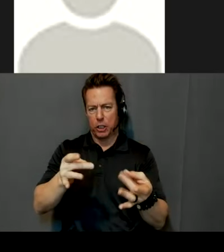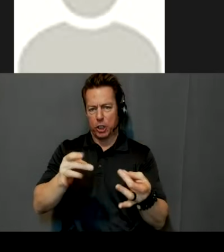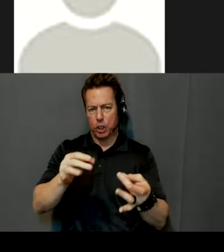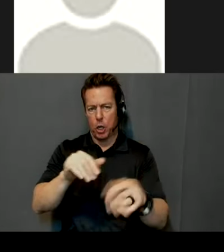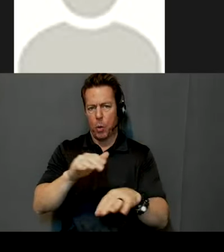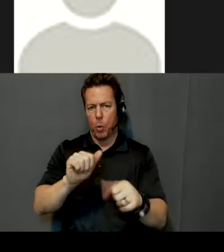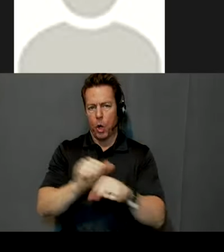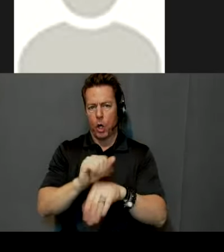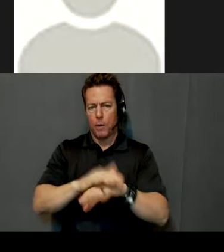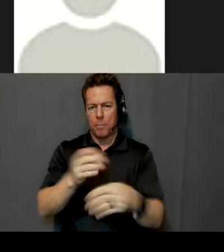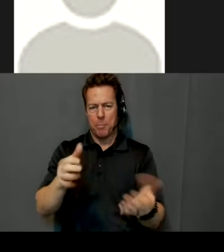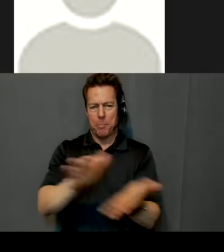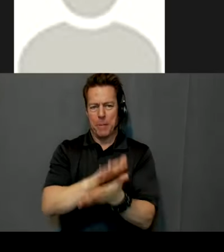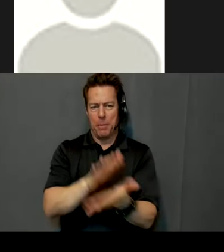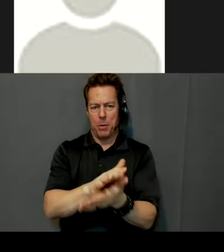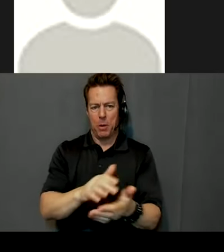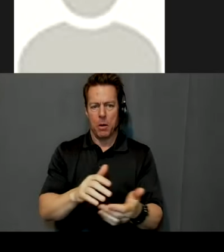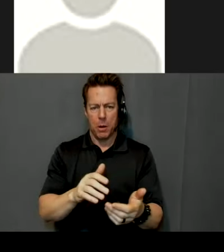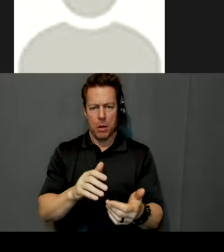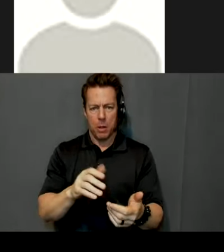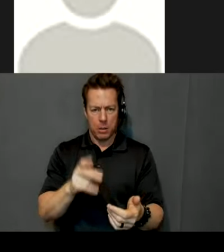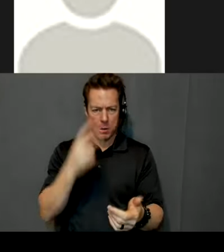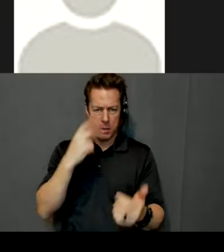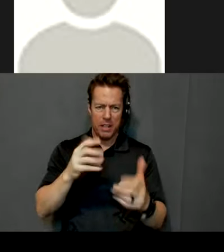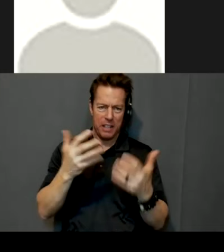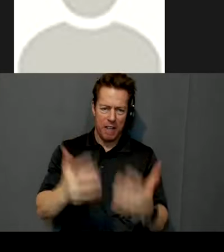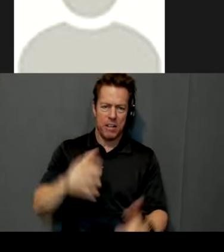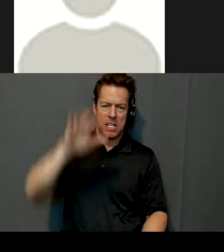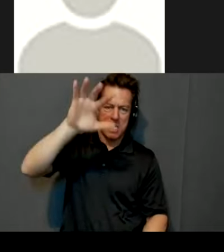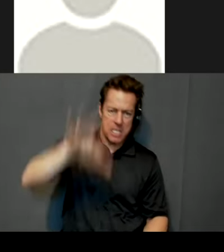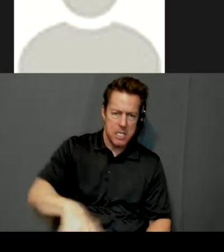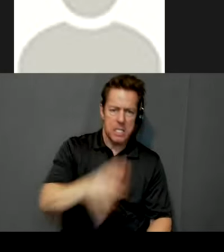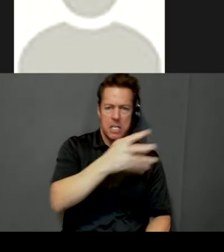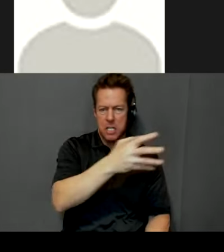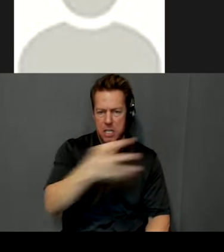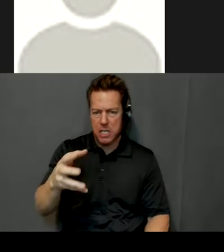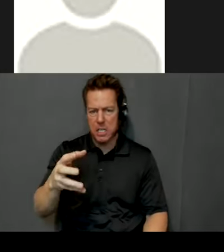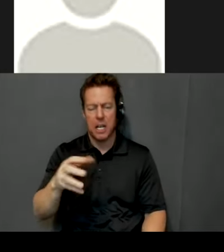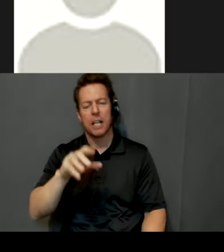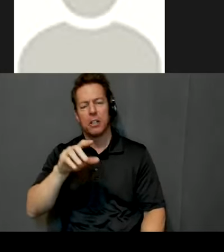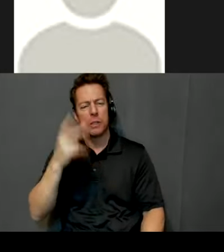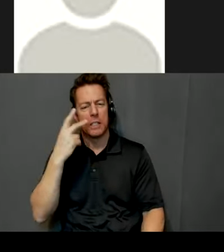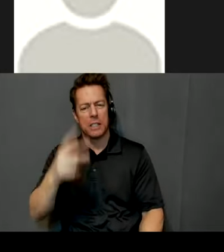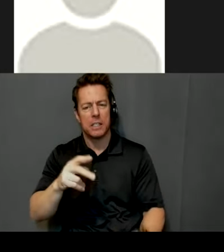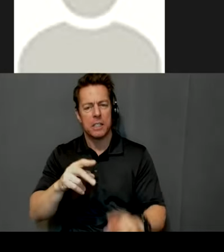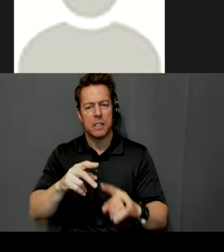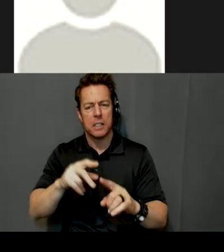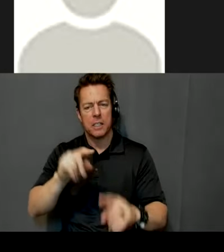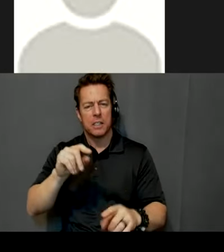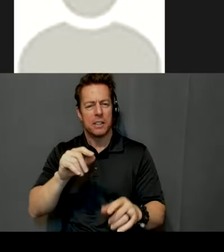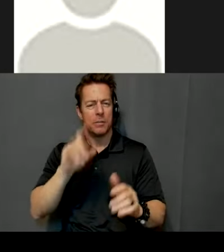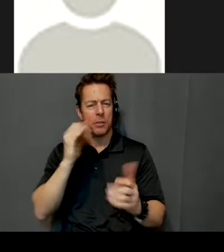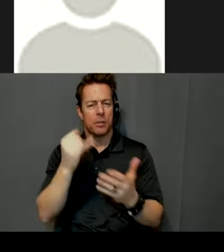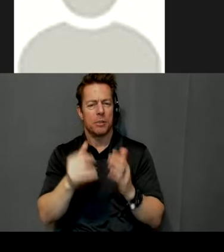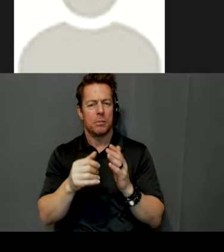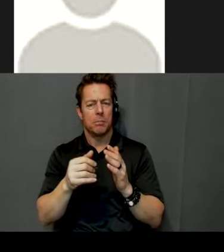You can see here the heavy nods to Johns, Rauschenberg, and even Twombly. Soon after these works, I decided